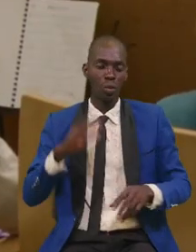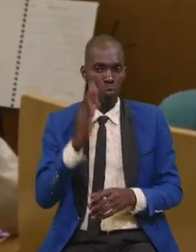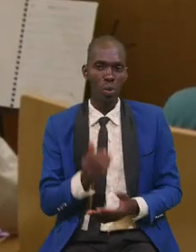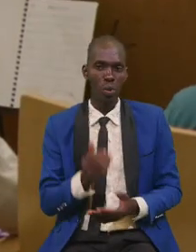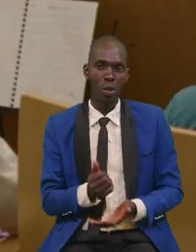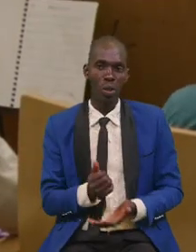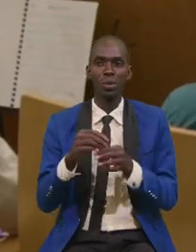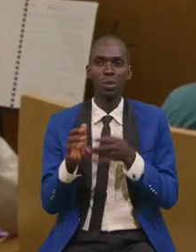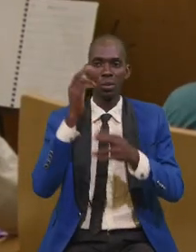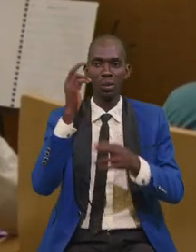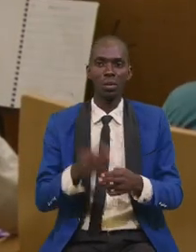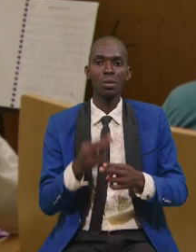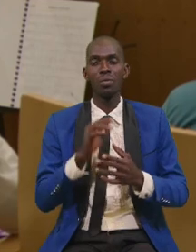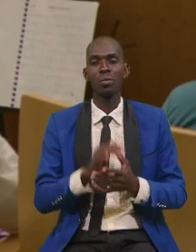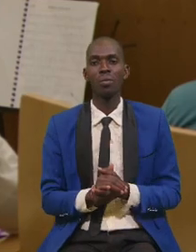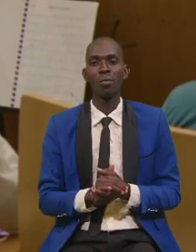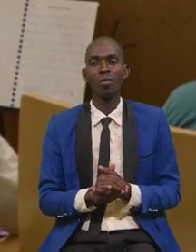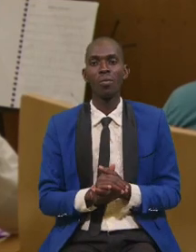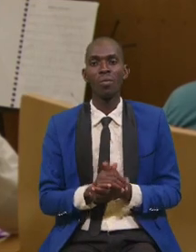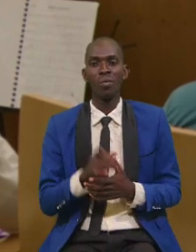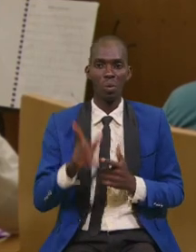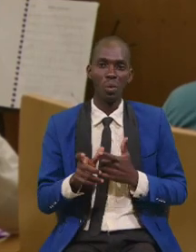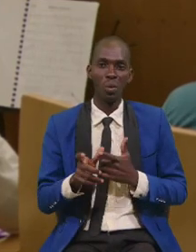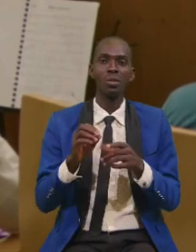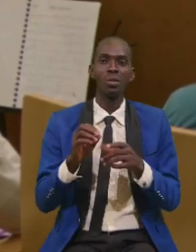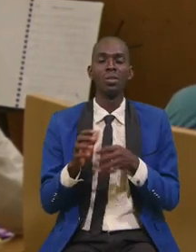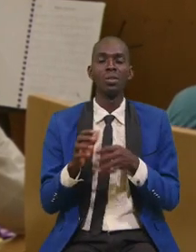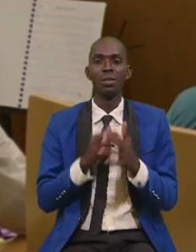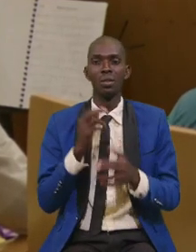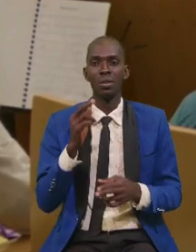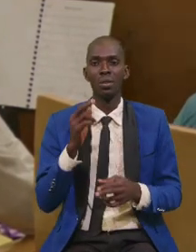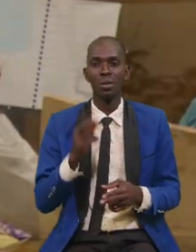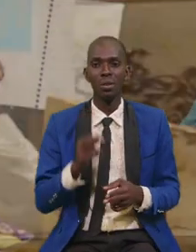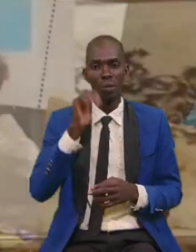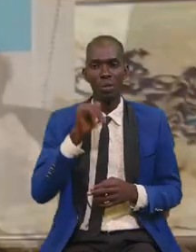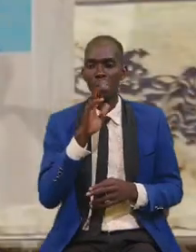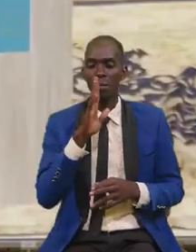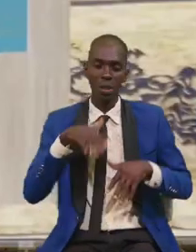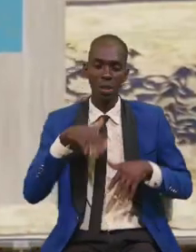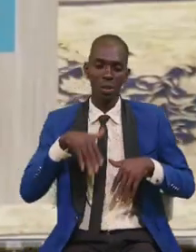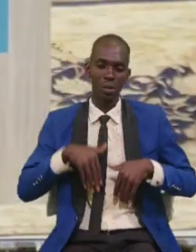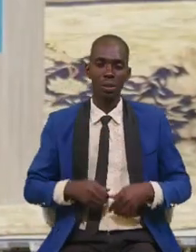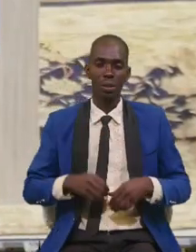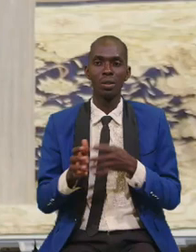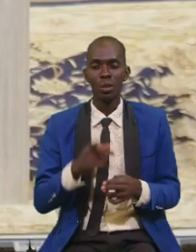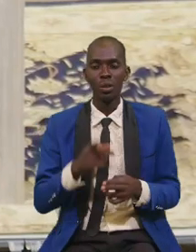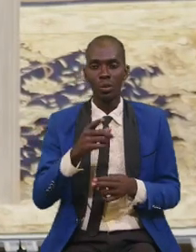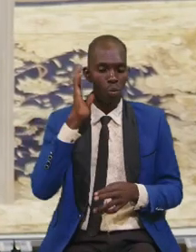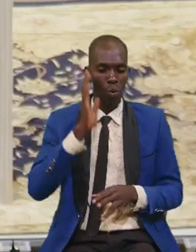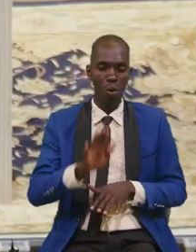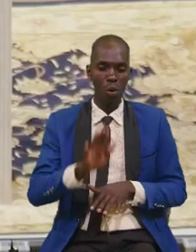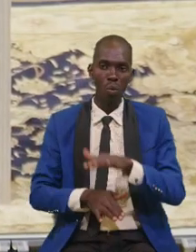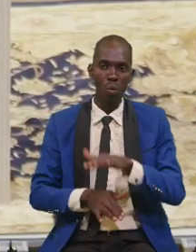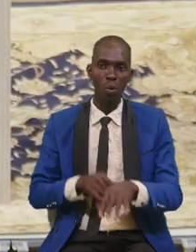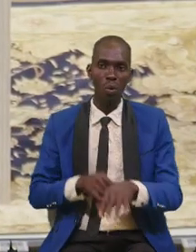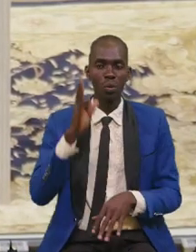Amen. You will run. Amen. You will not be tired. Amen. You will walk, and you will not faint.